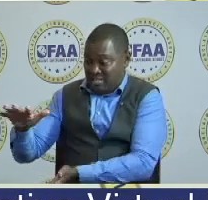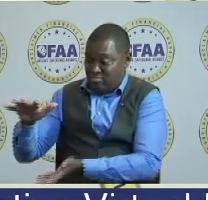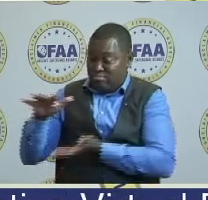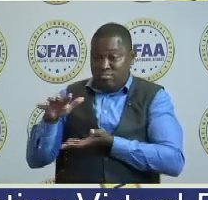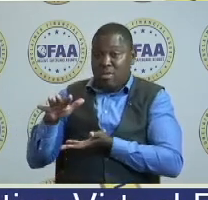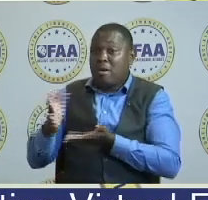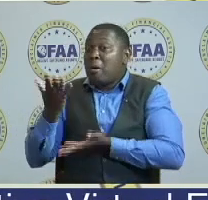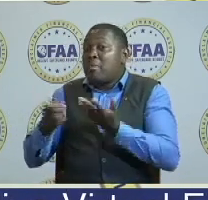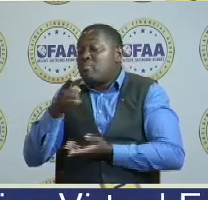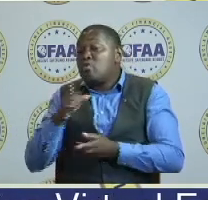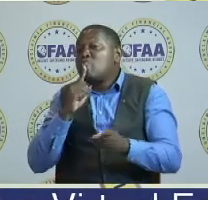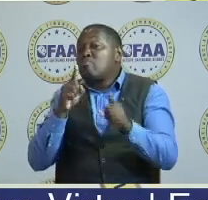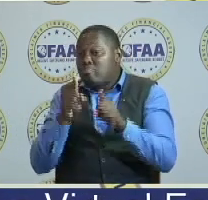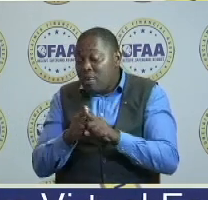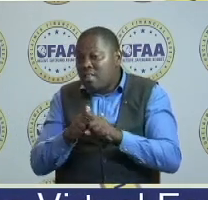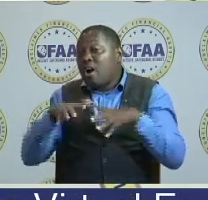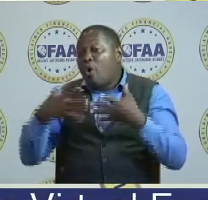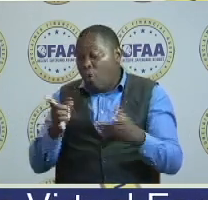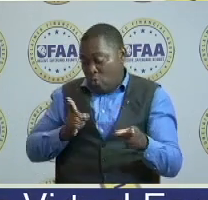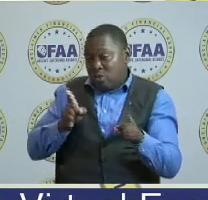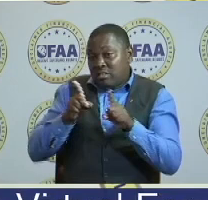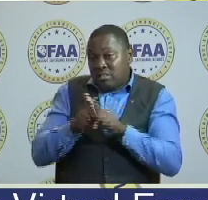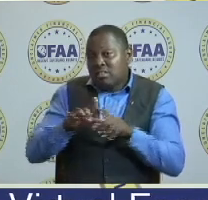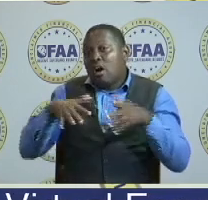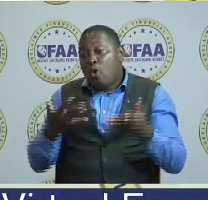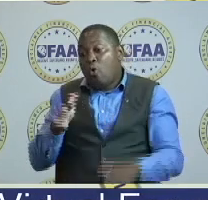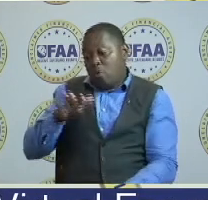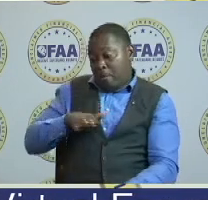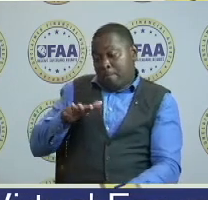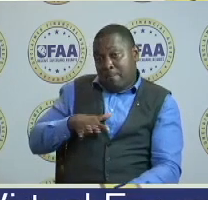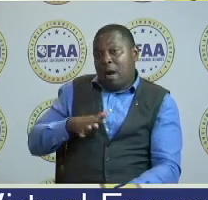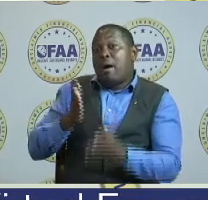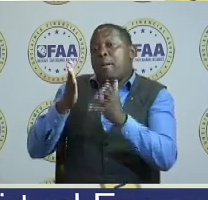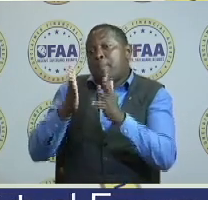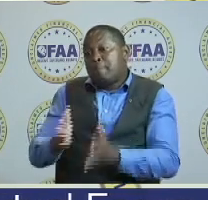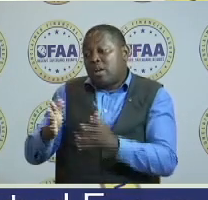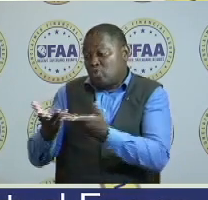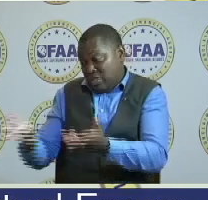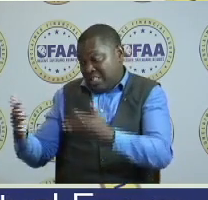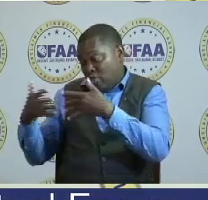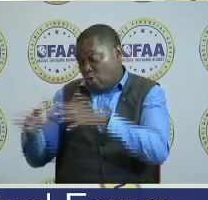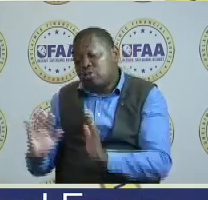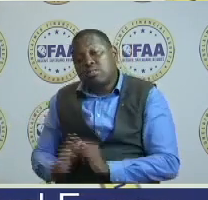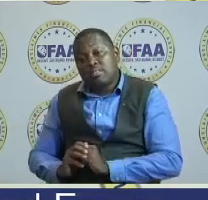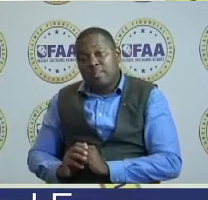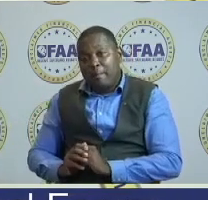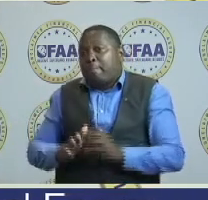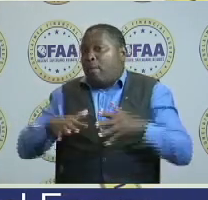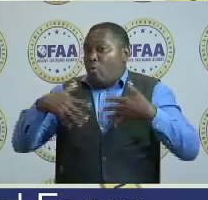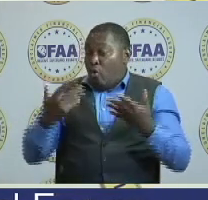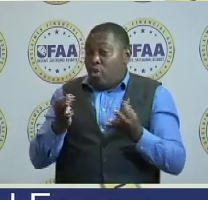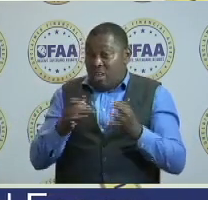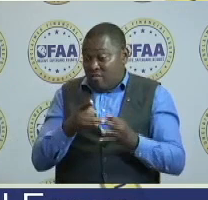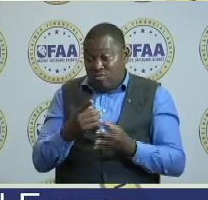brother or the sister or the mother of a claimant. And if you are not one of those two, I